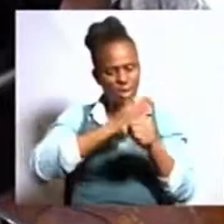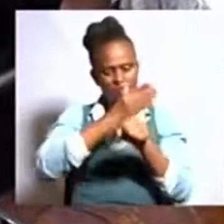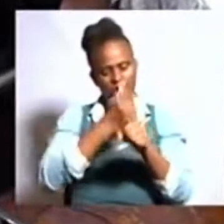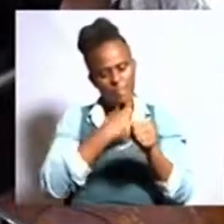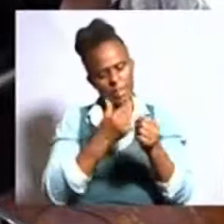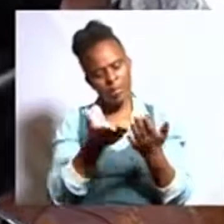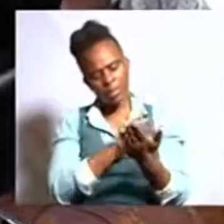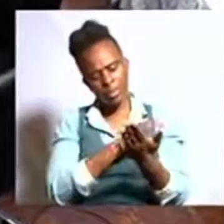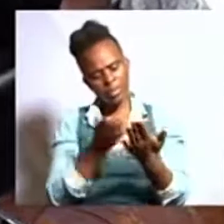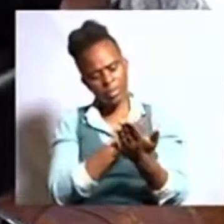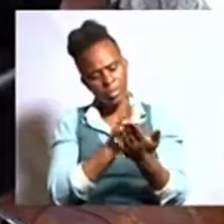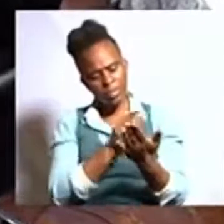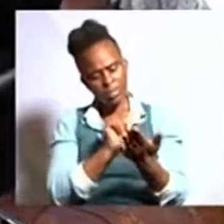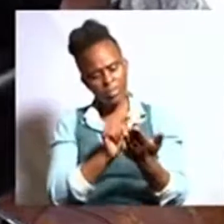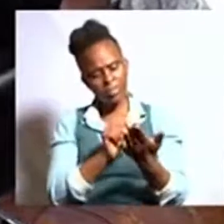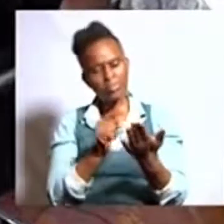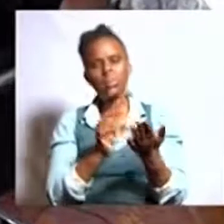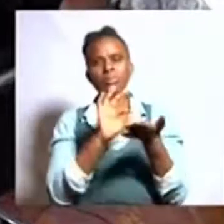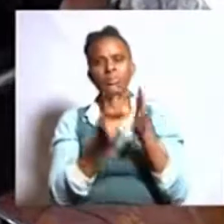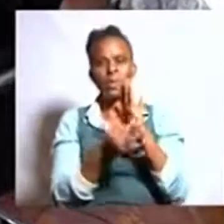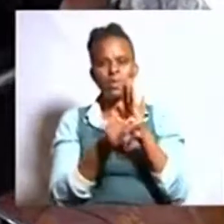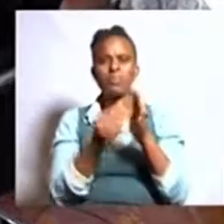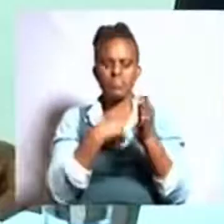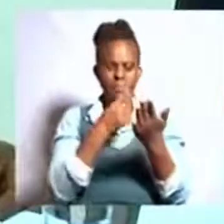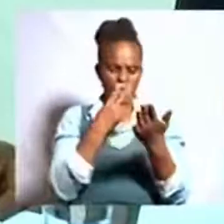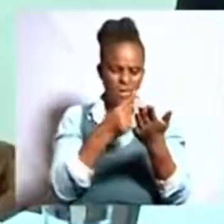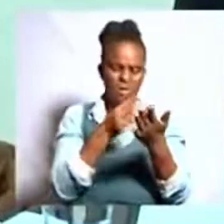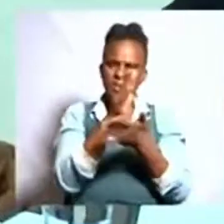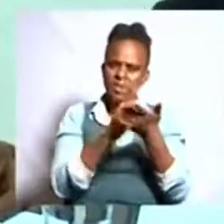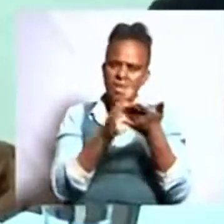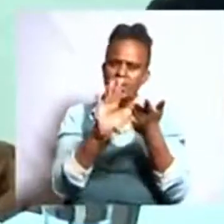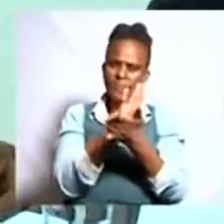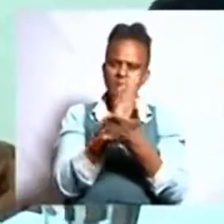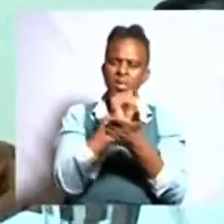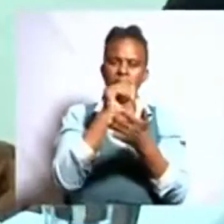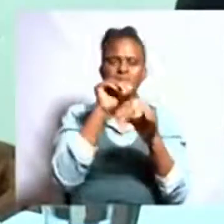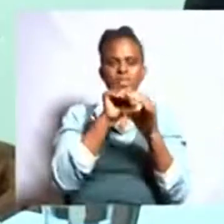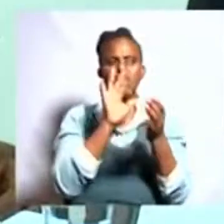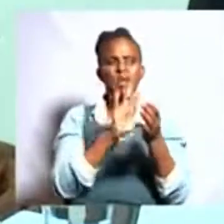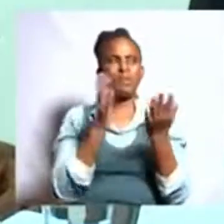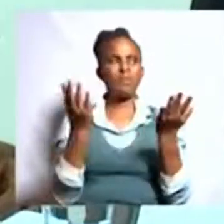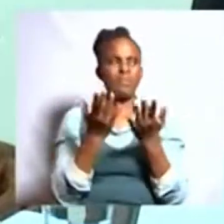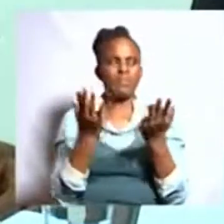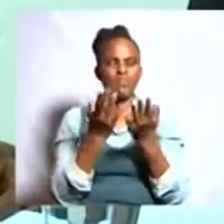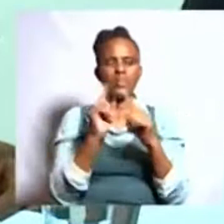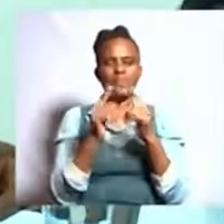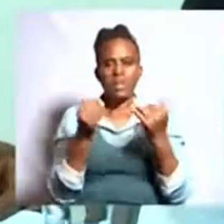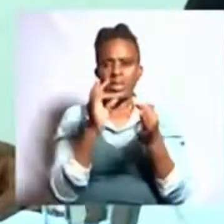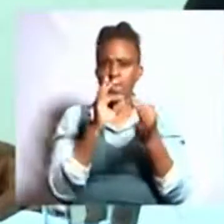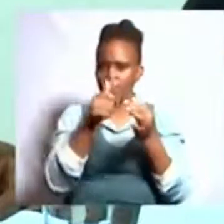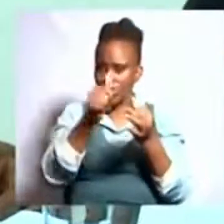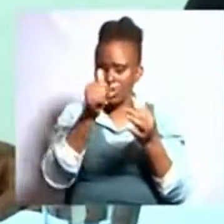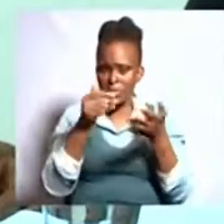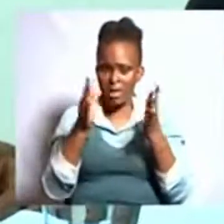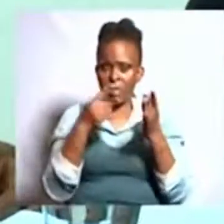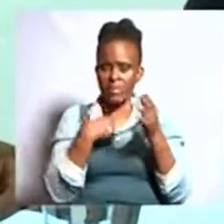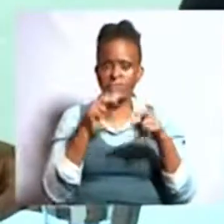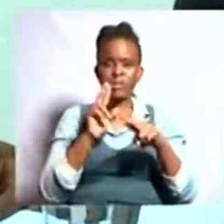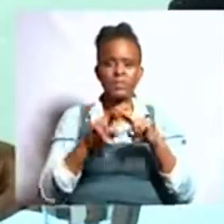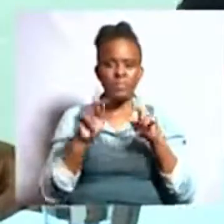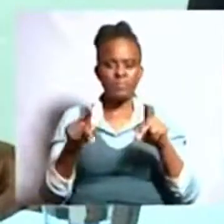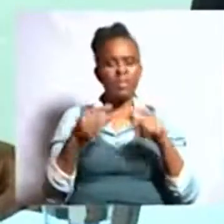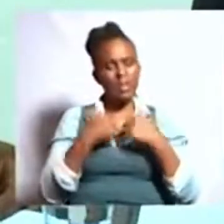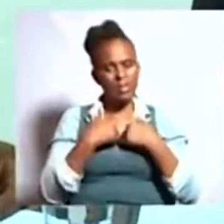I realized that some documents were not there. However, if you allow me, Chair, I